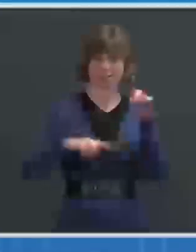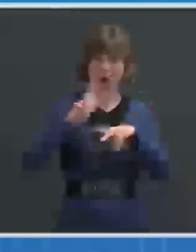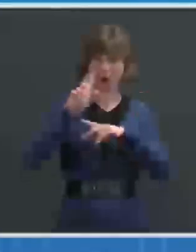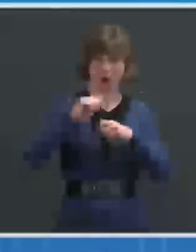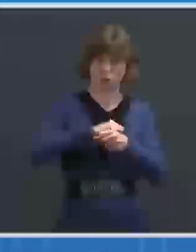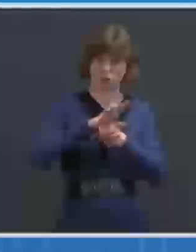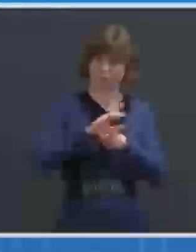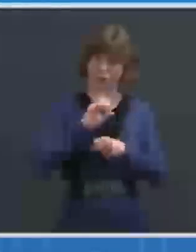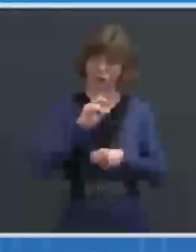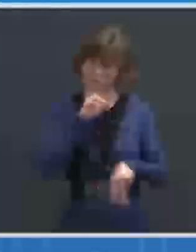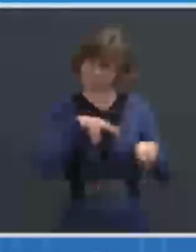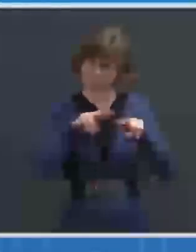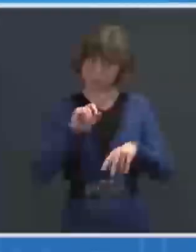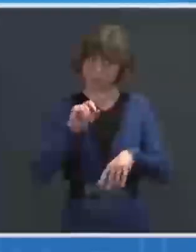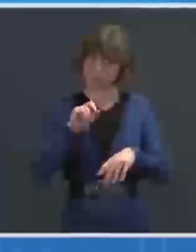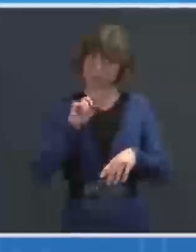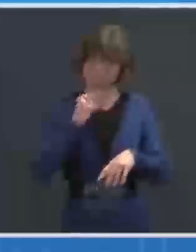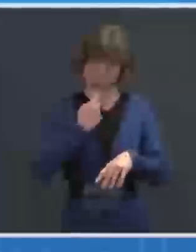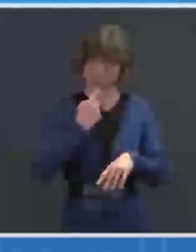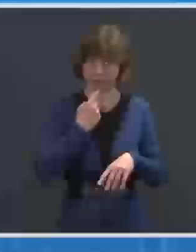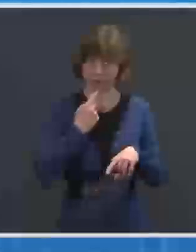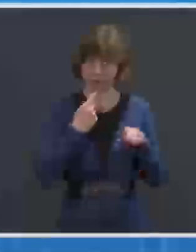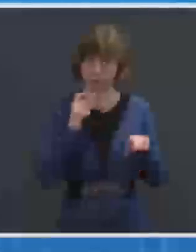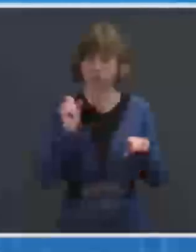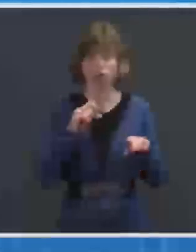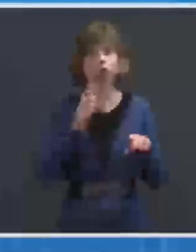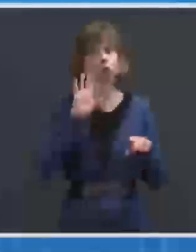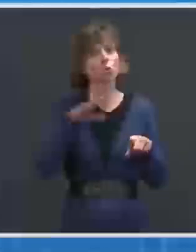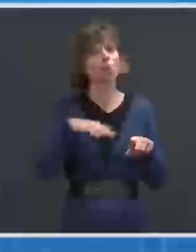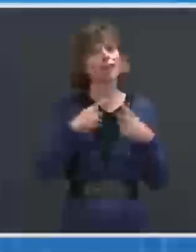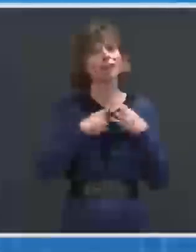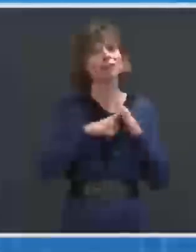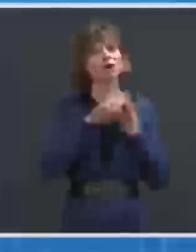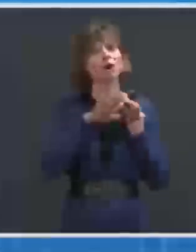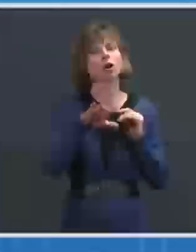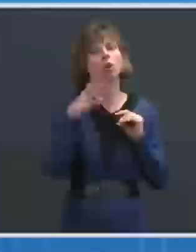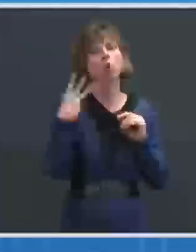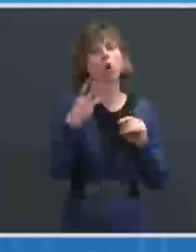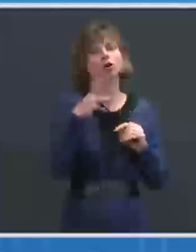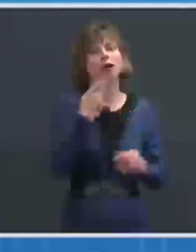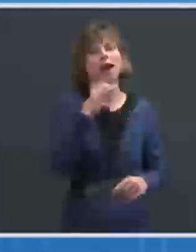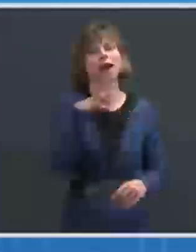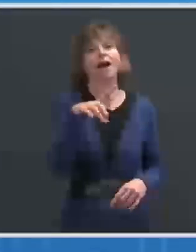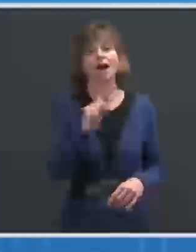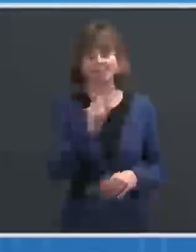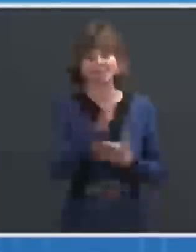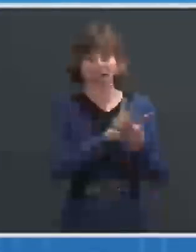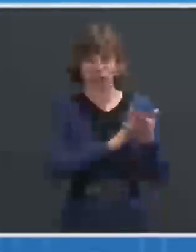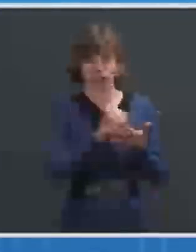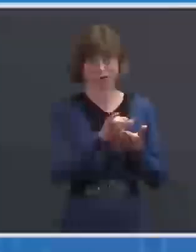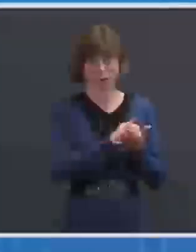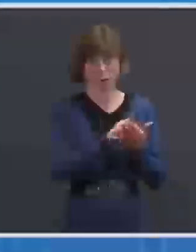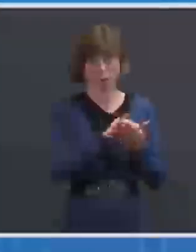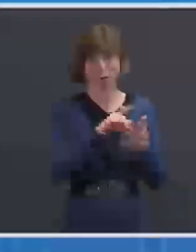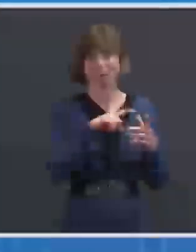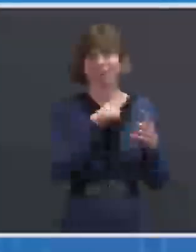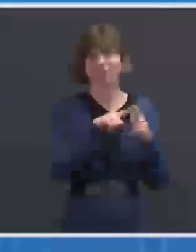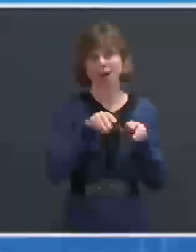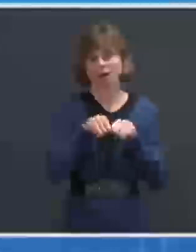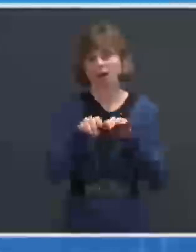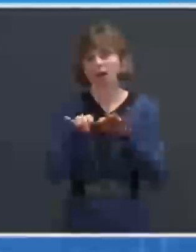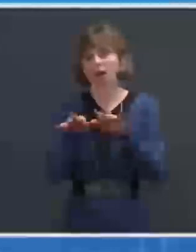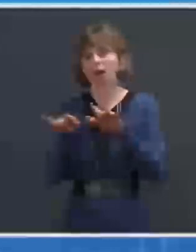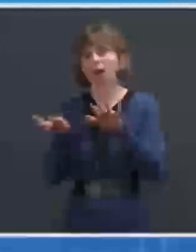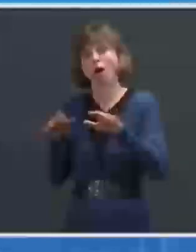As you know, it started off in what is likely in the Washington Heights section and then has gone through multiple boroughs and is